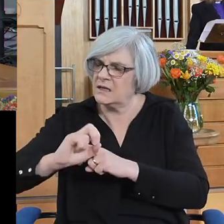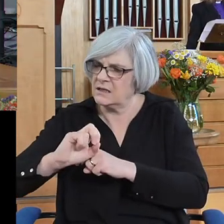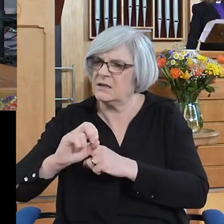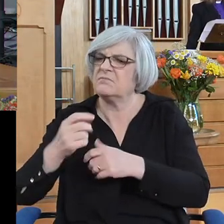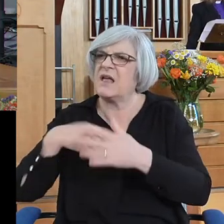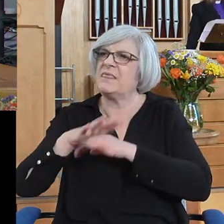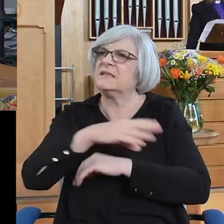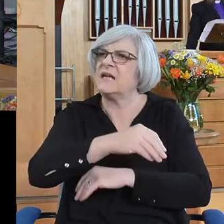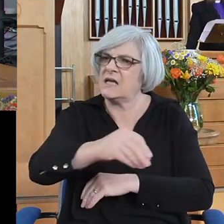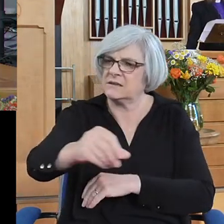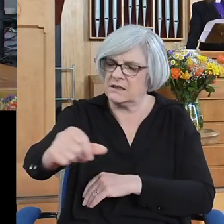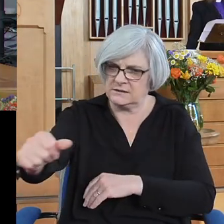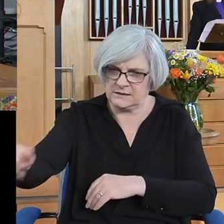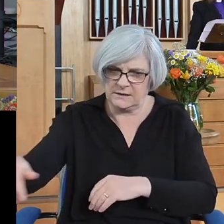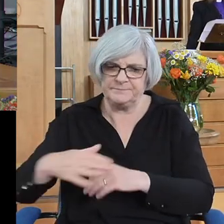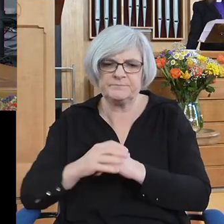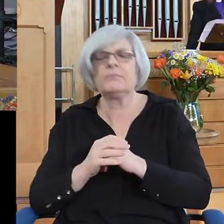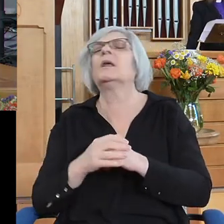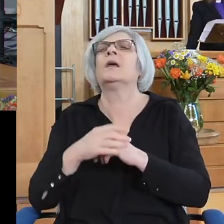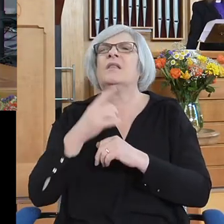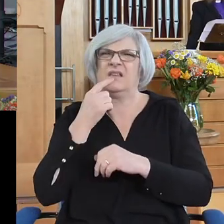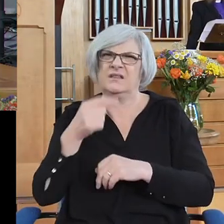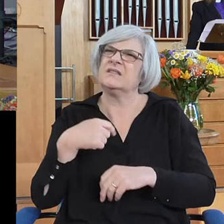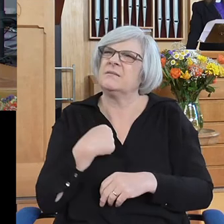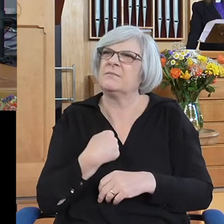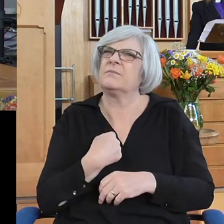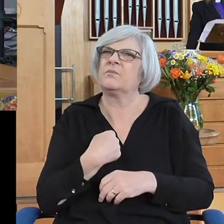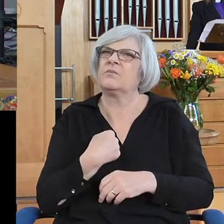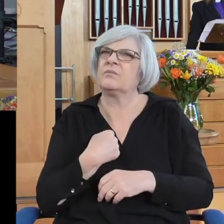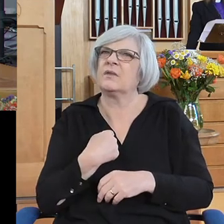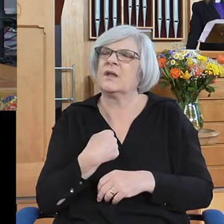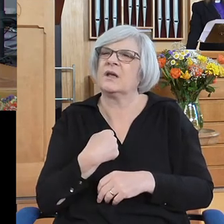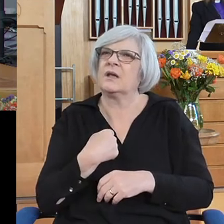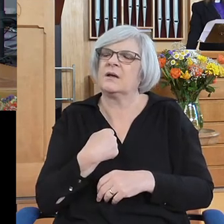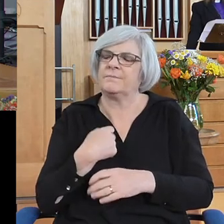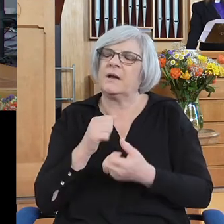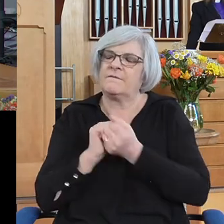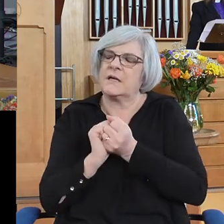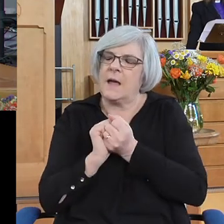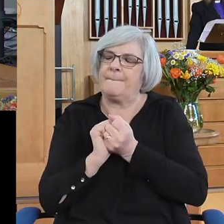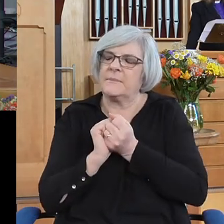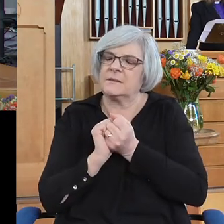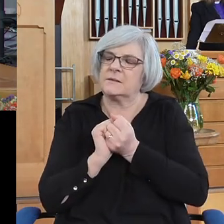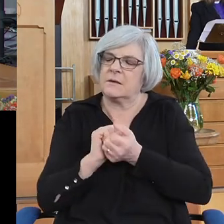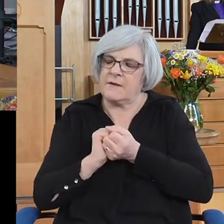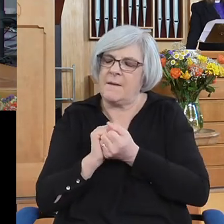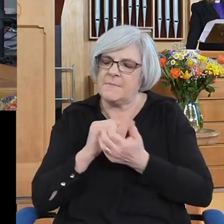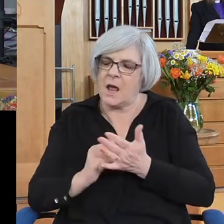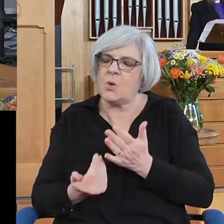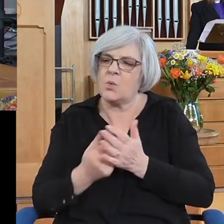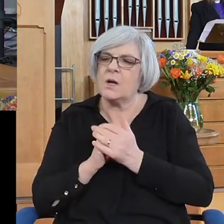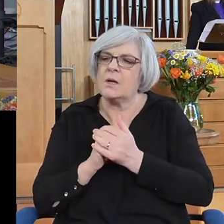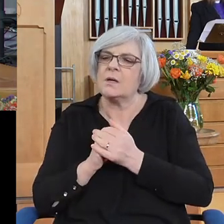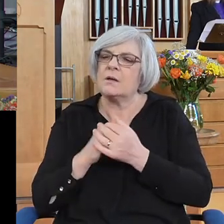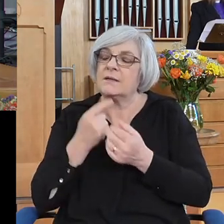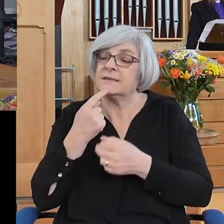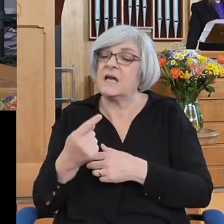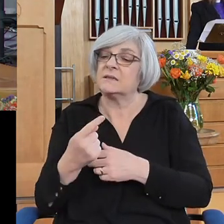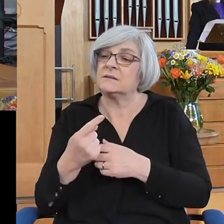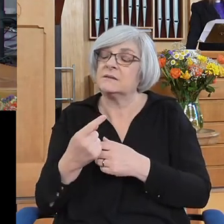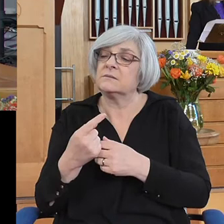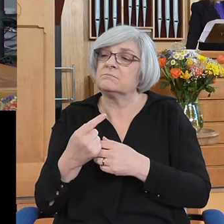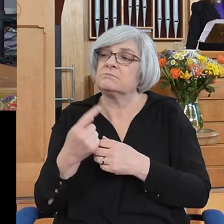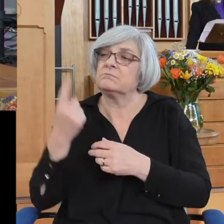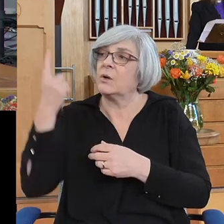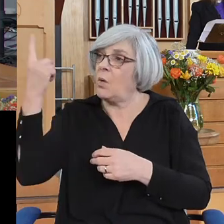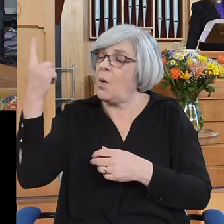the desert. And then they said to me, and I've held this and I hold it now, they said, "God